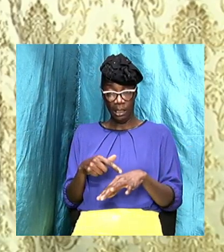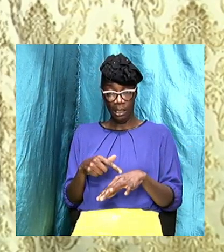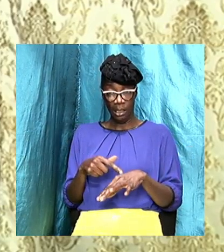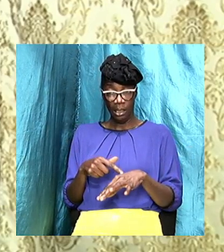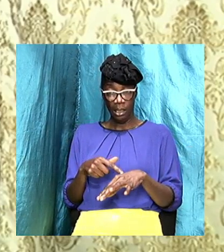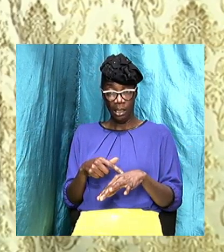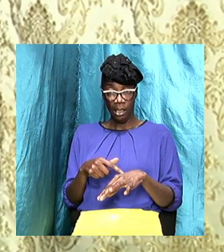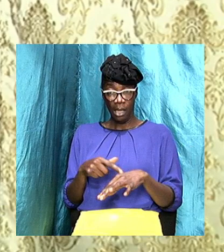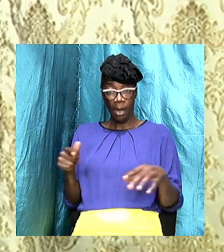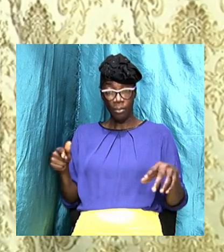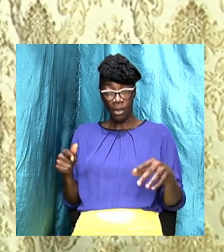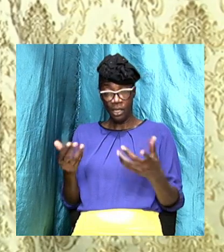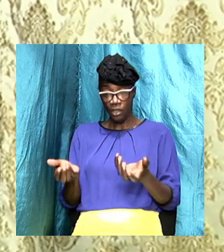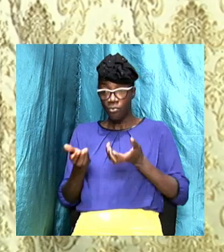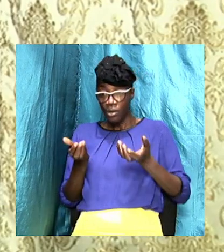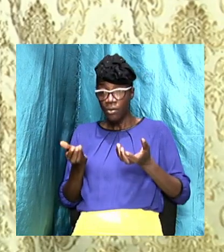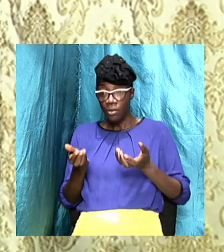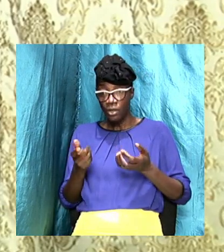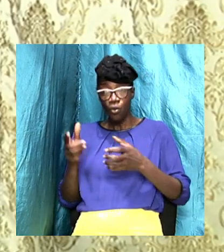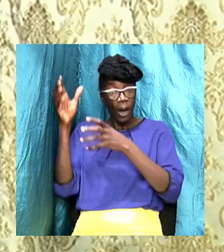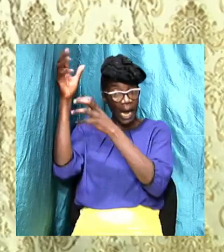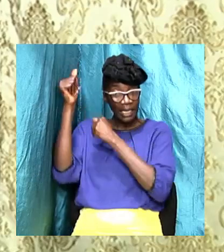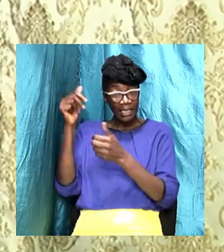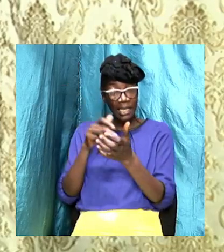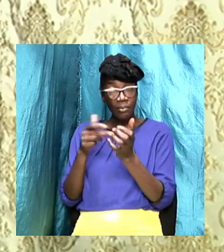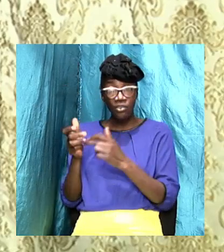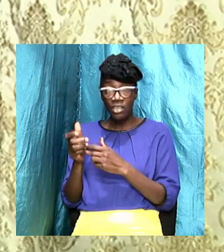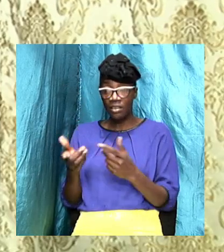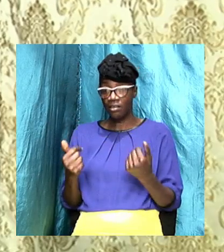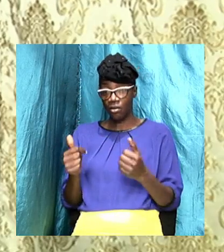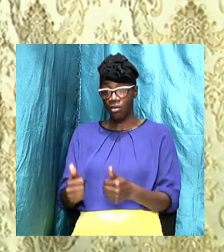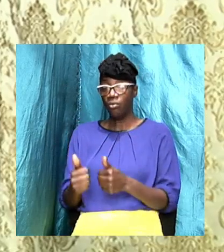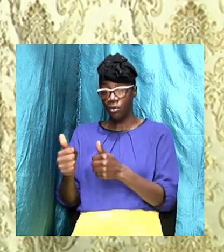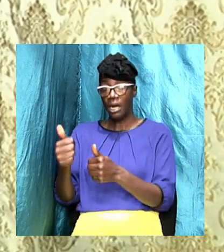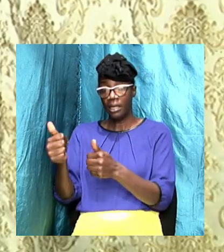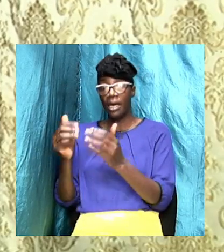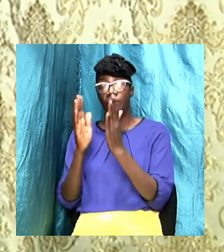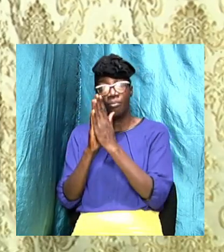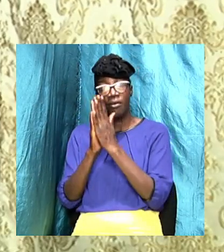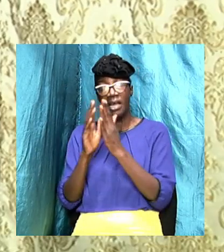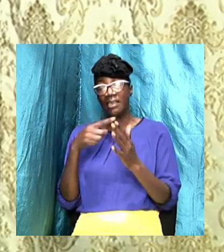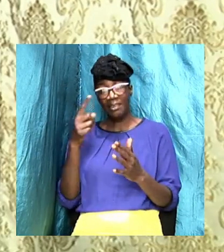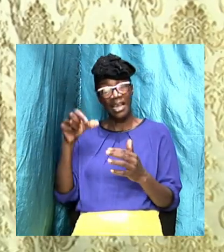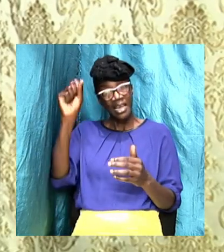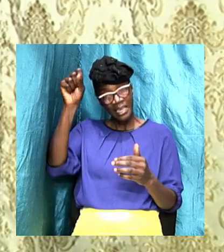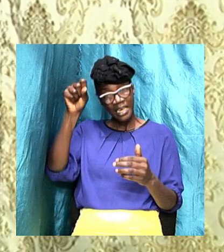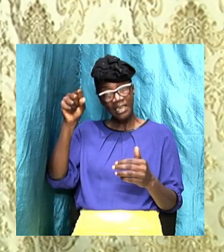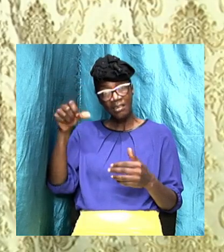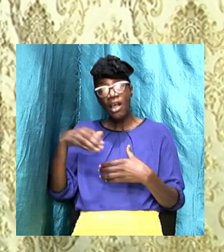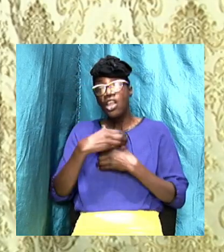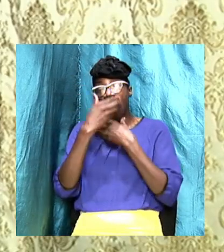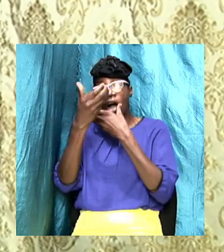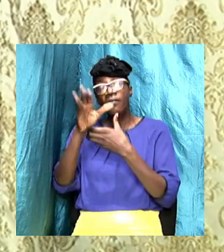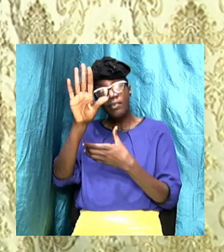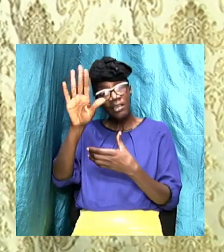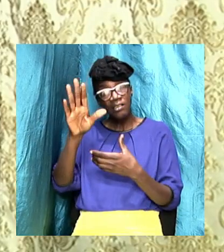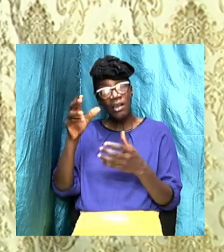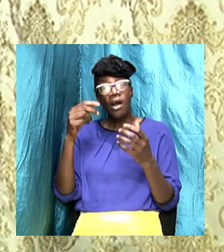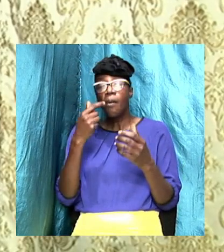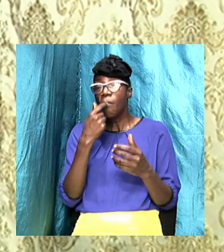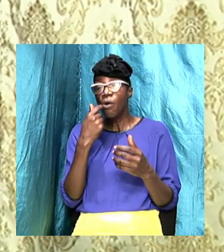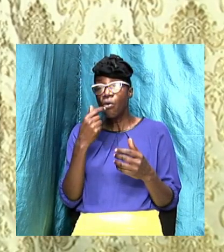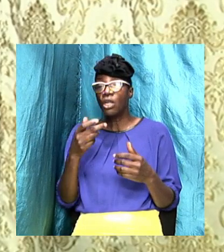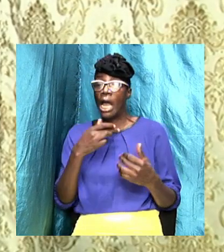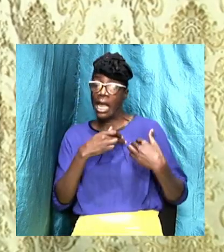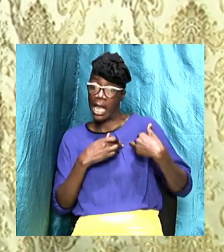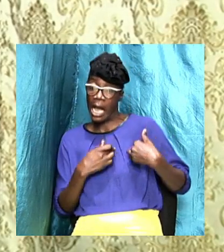you accept Jesus Christ, if you come to an altar and you pray a prayer and you said, yes, you confess with your mouth, you know, but your heart is